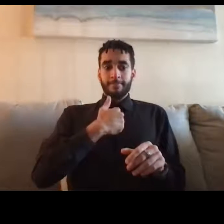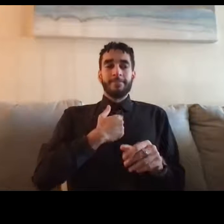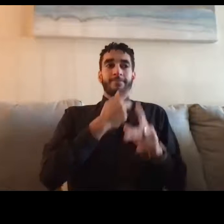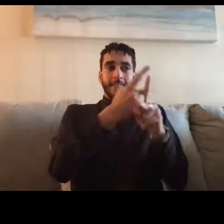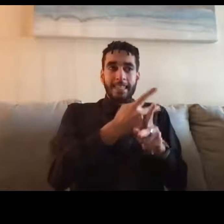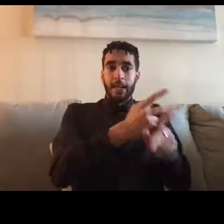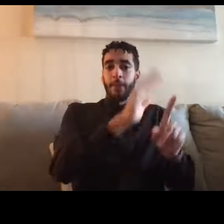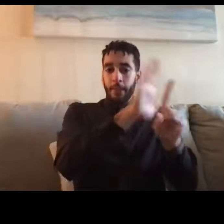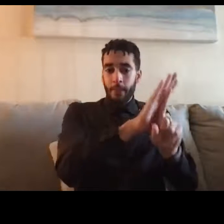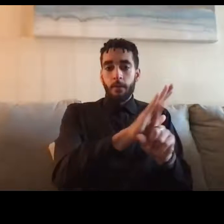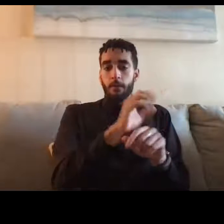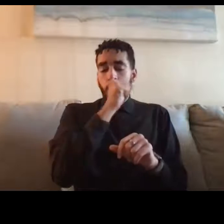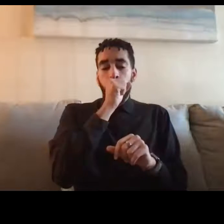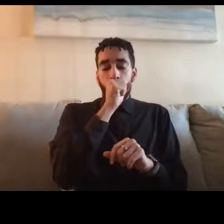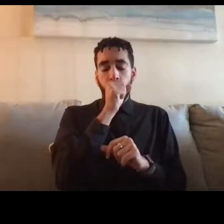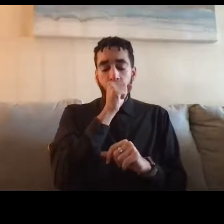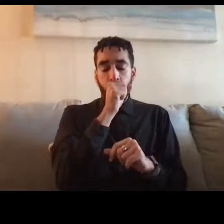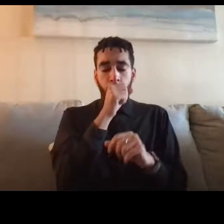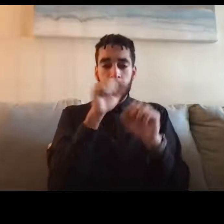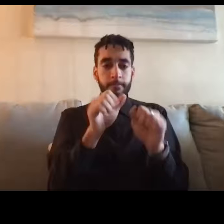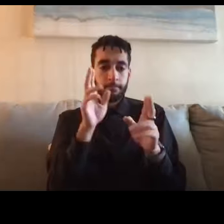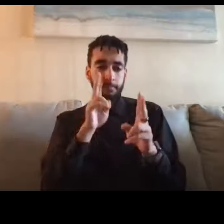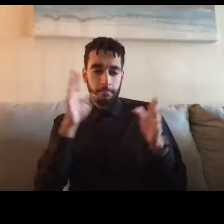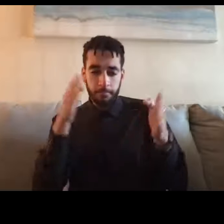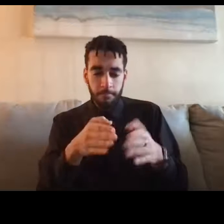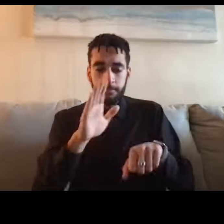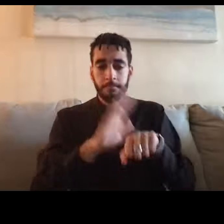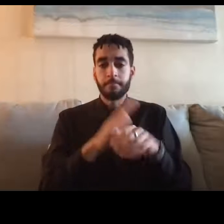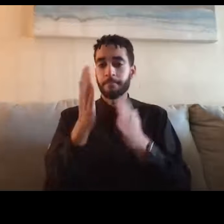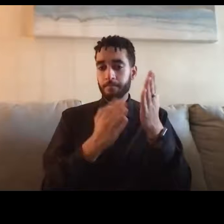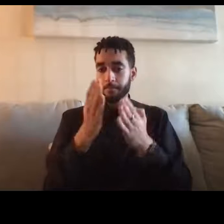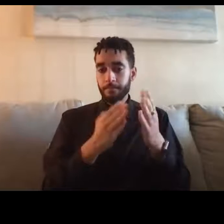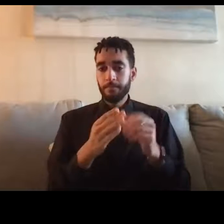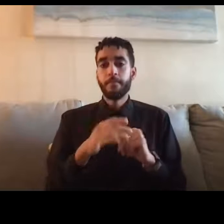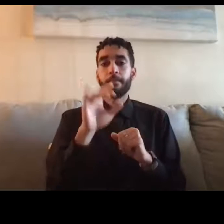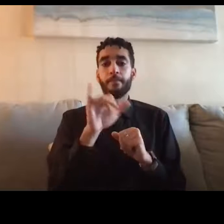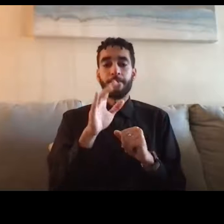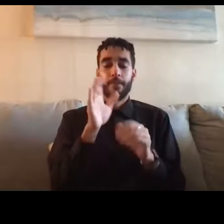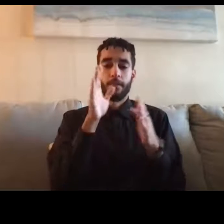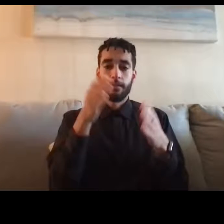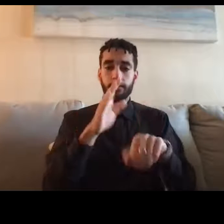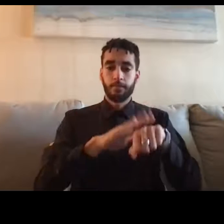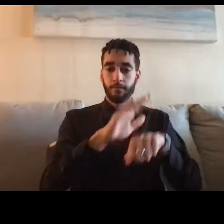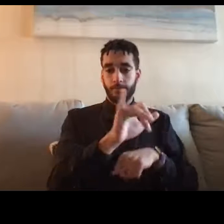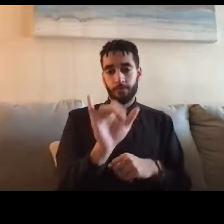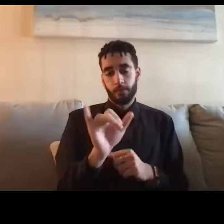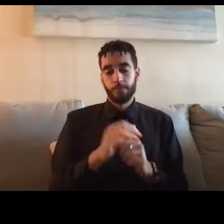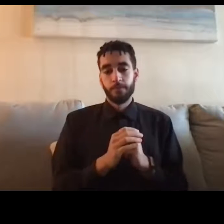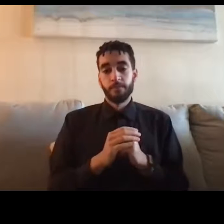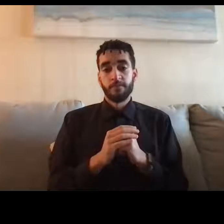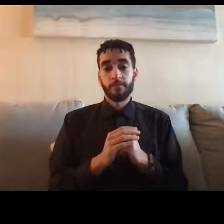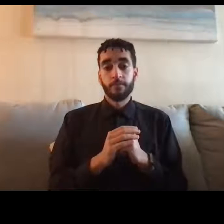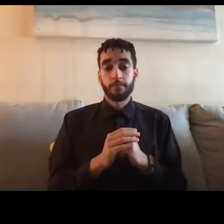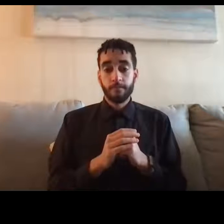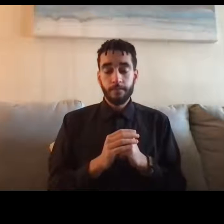for services. So I think there's a role there for employers to play as well. And so that might